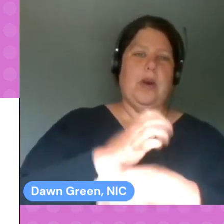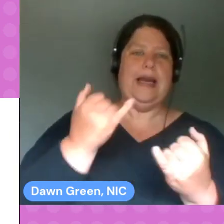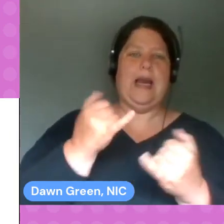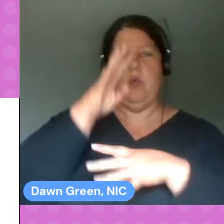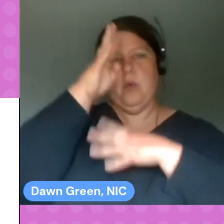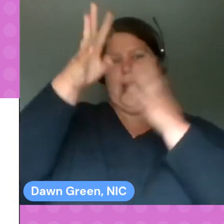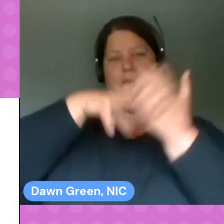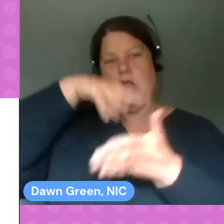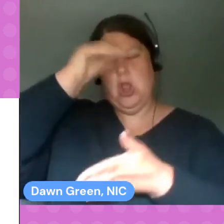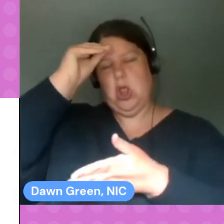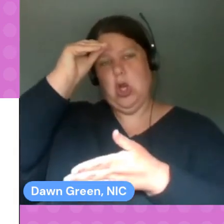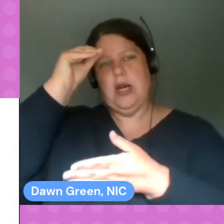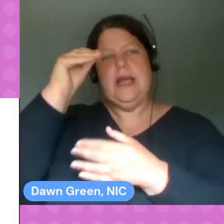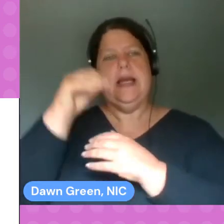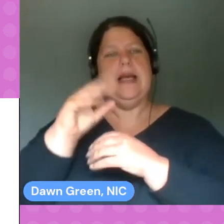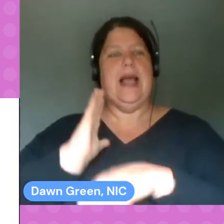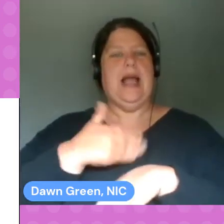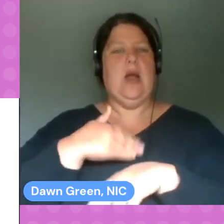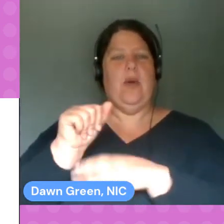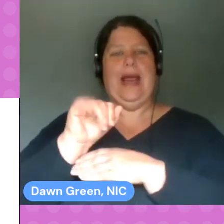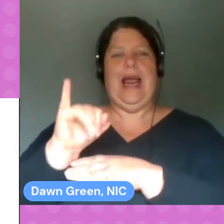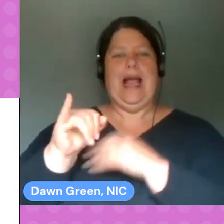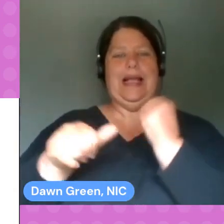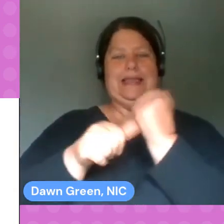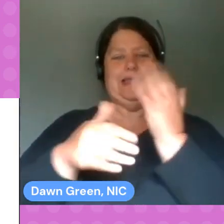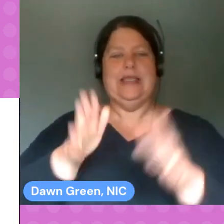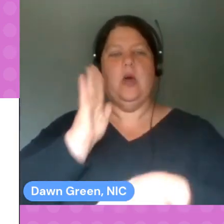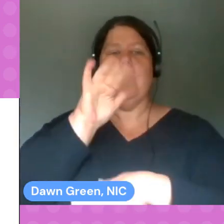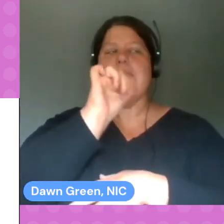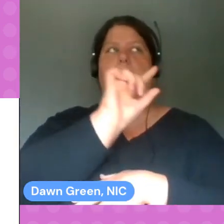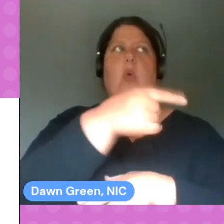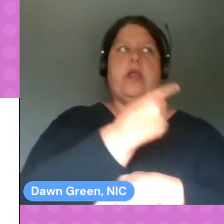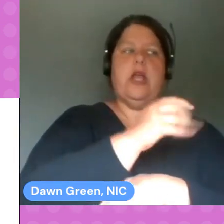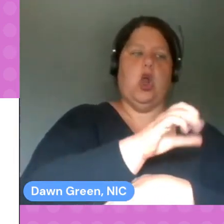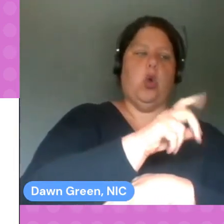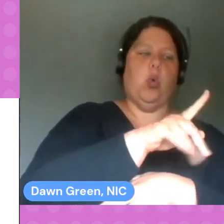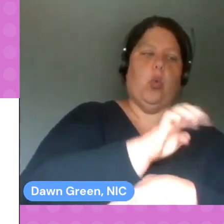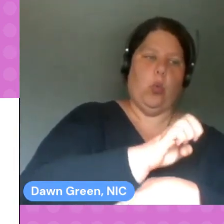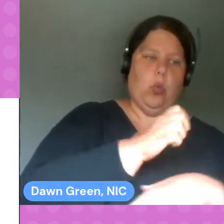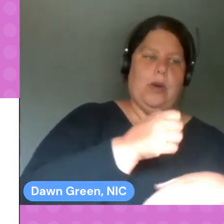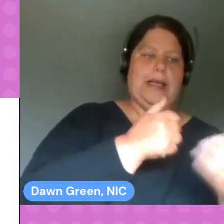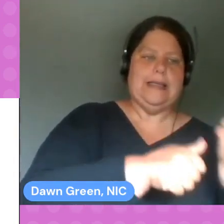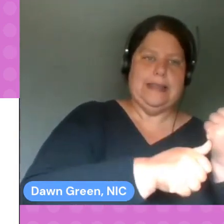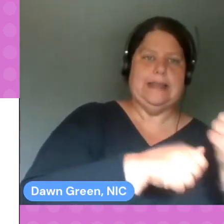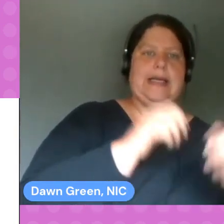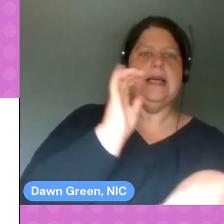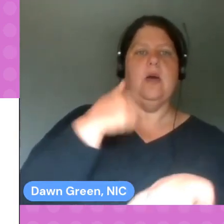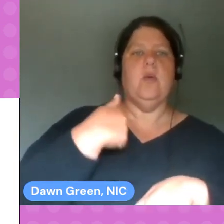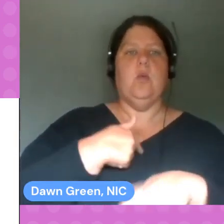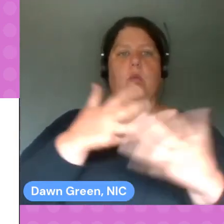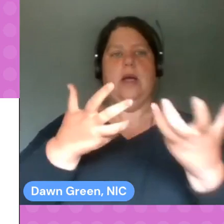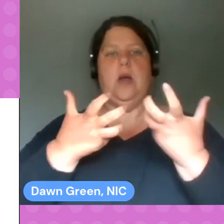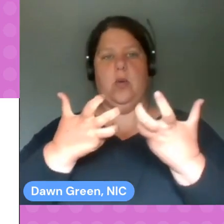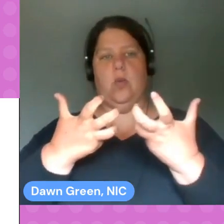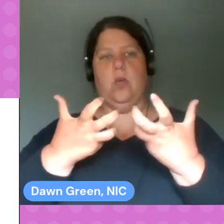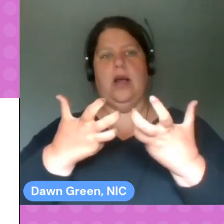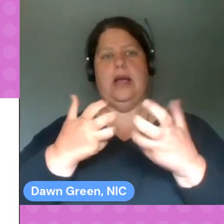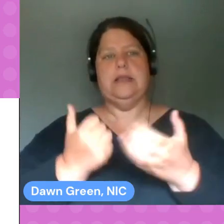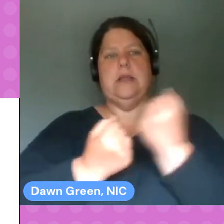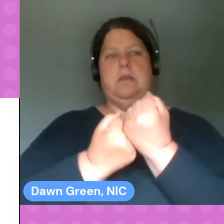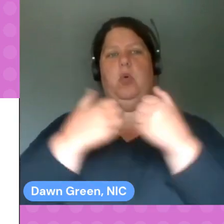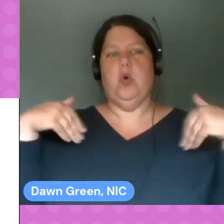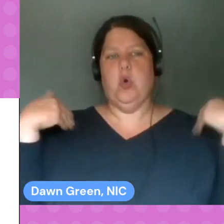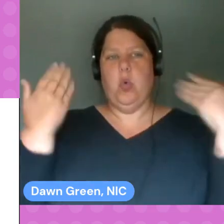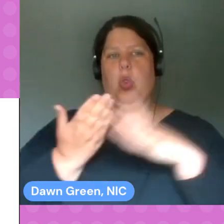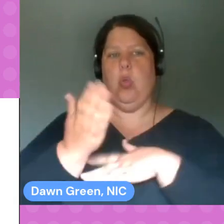So our AI assistant will not just be a coding assistant. We want this tool to support youth throughout their entire creative learning journey, which is